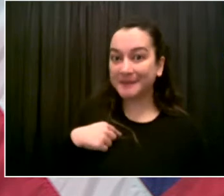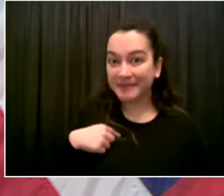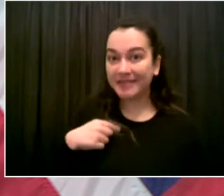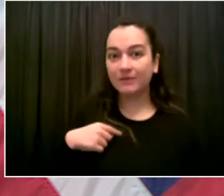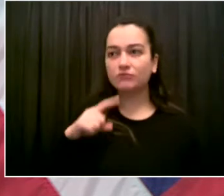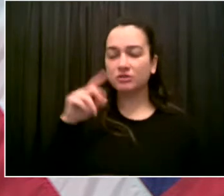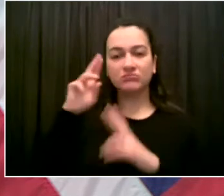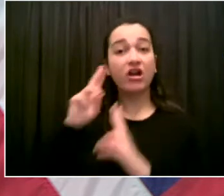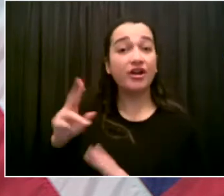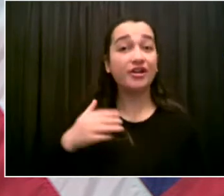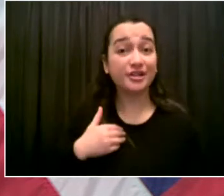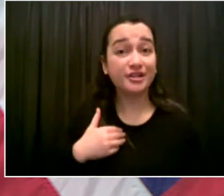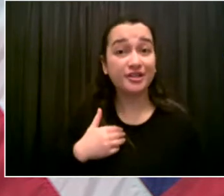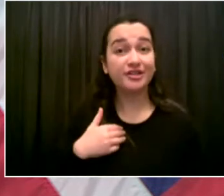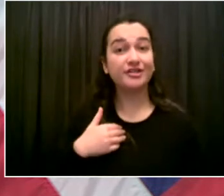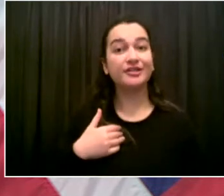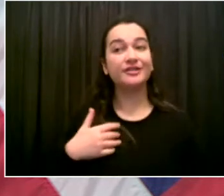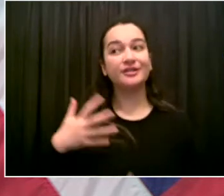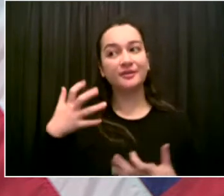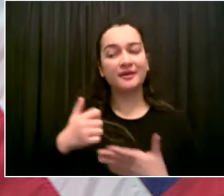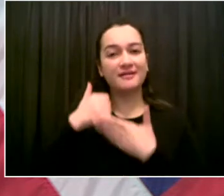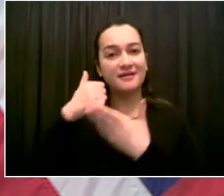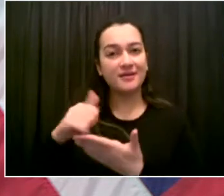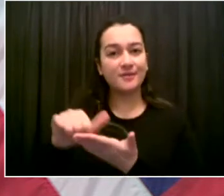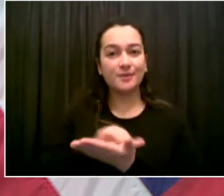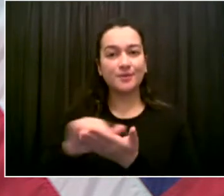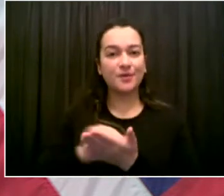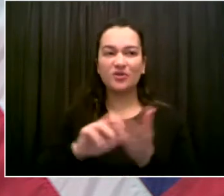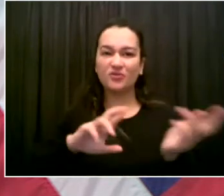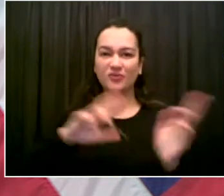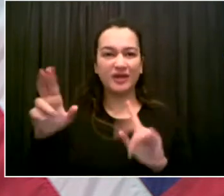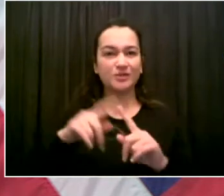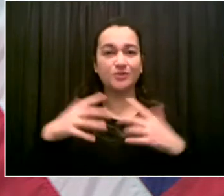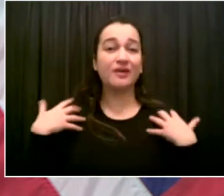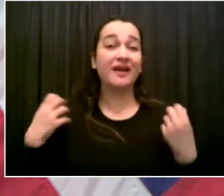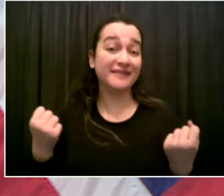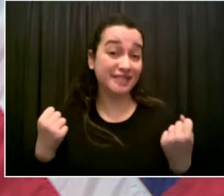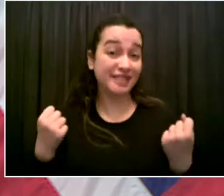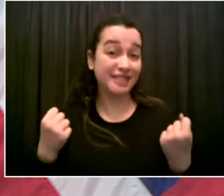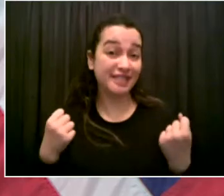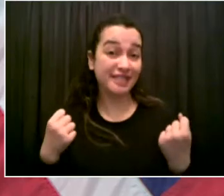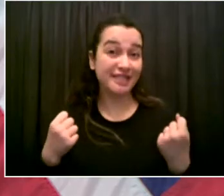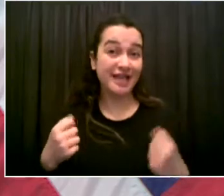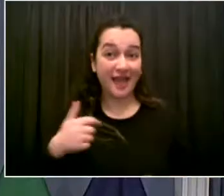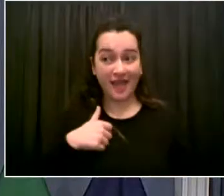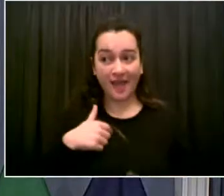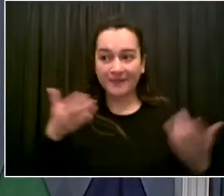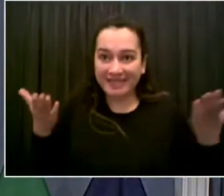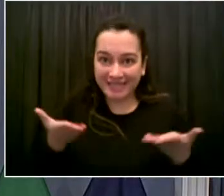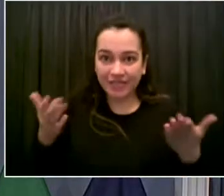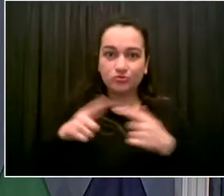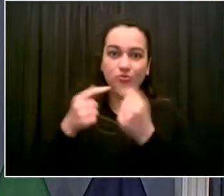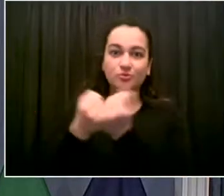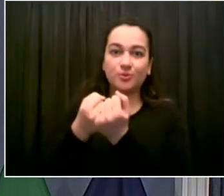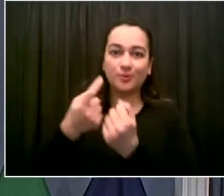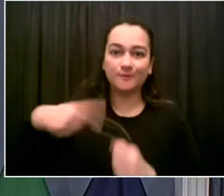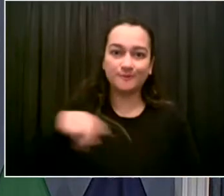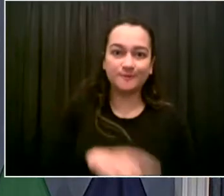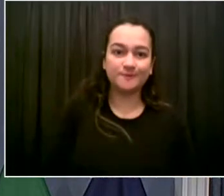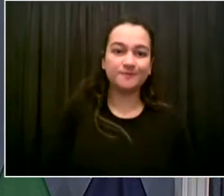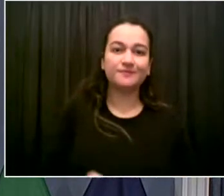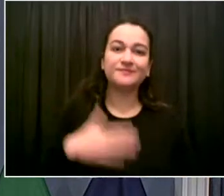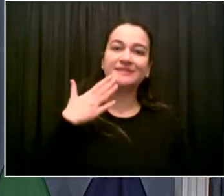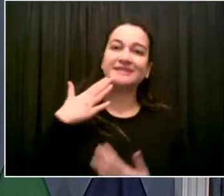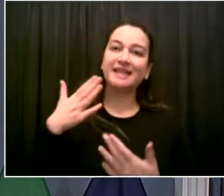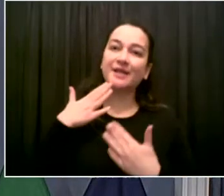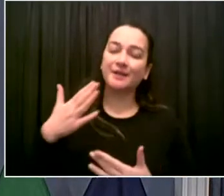When New York City needs me, I'll be there. Mayor de Blasio, thank you again for your confidence in me, and I'm ready to hit the ground running. Thank you, sir.